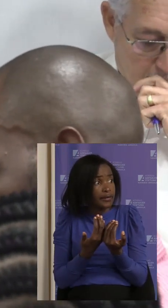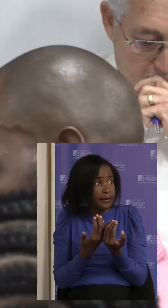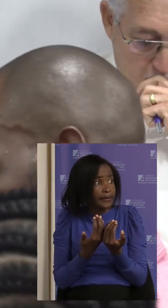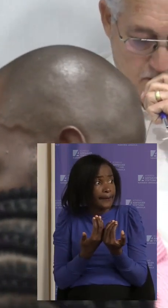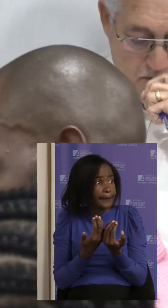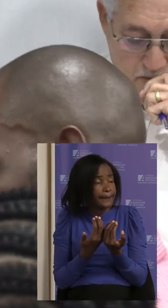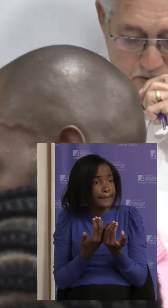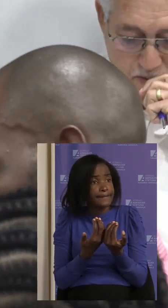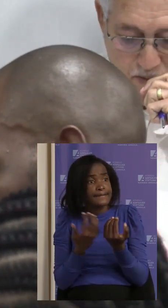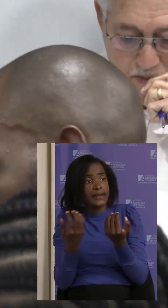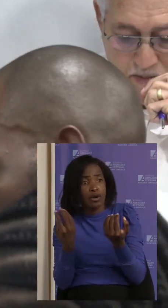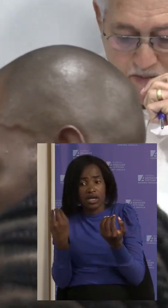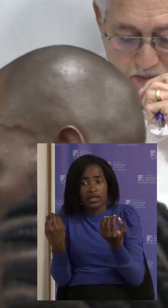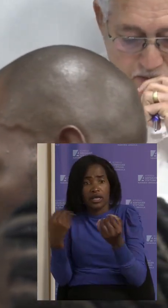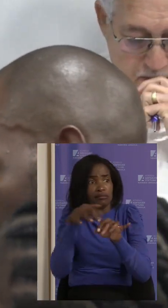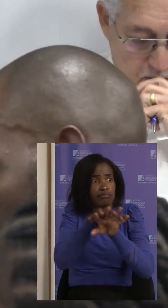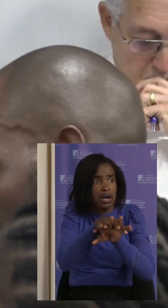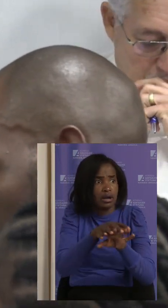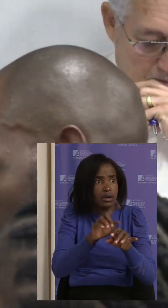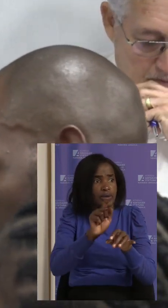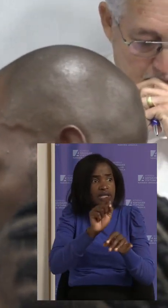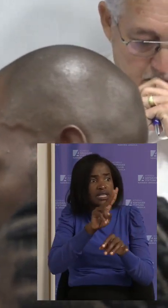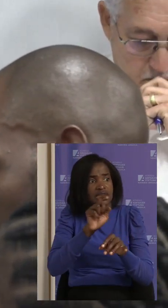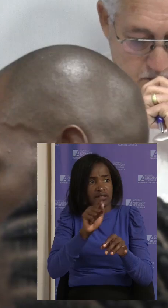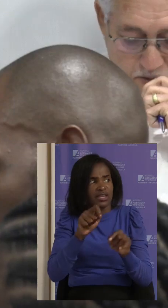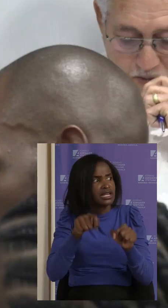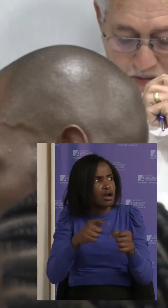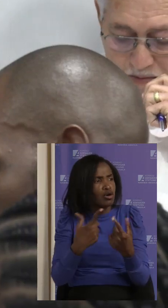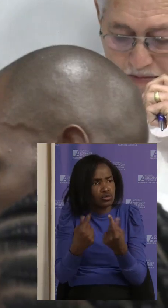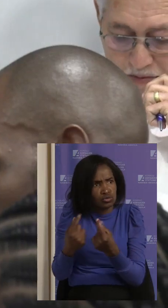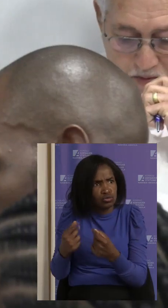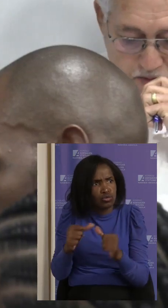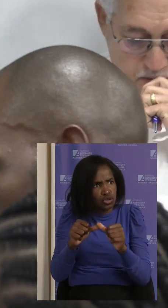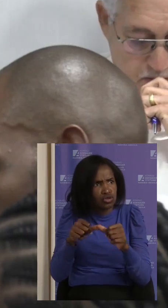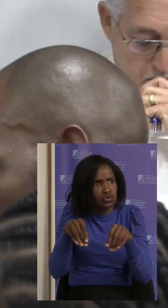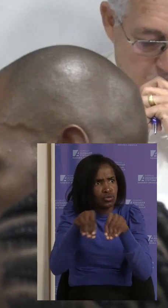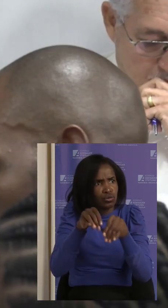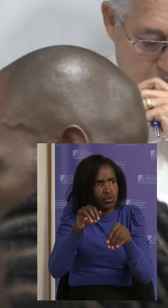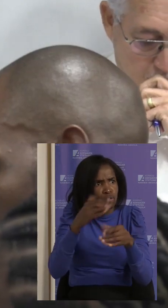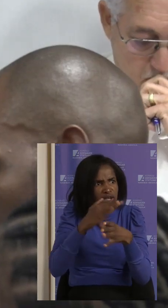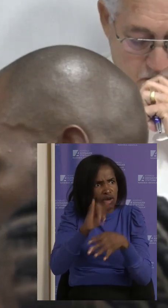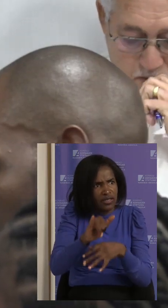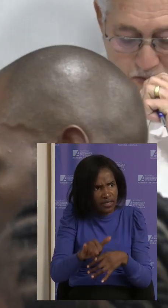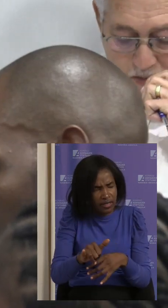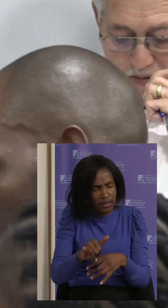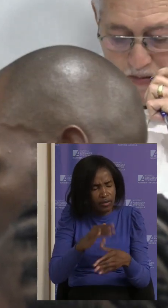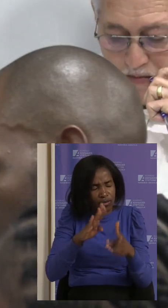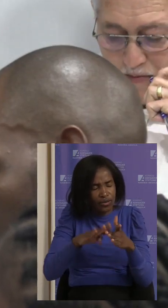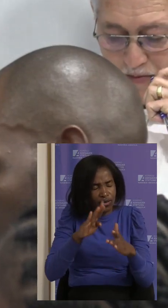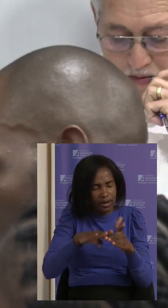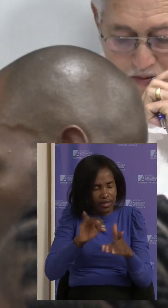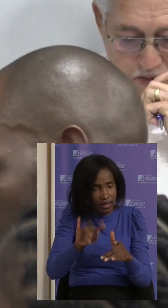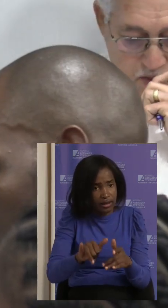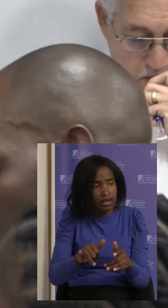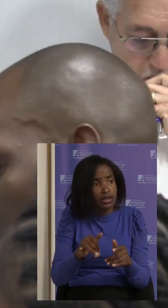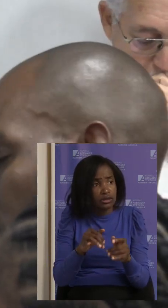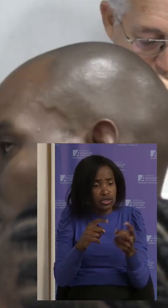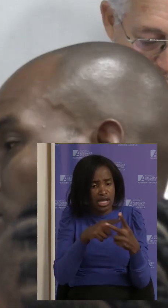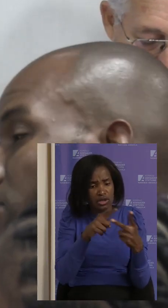articulate to mainstream TVET. So, and we are working on that activity. There are two activities in that TVET policy, which is very